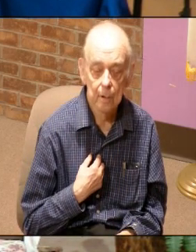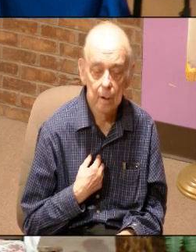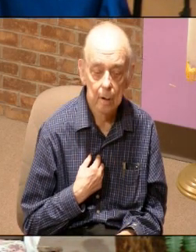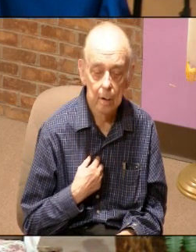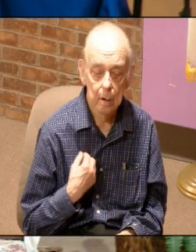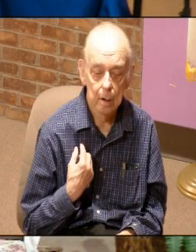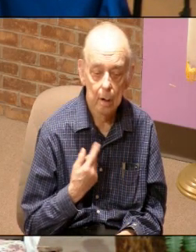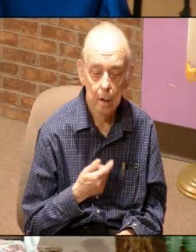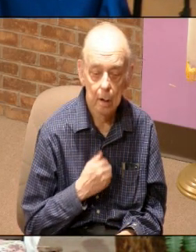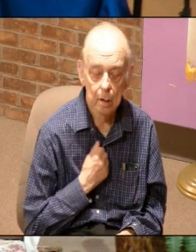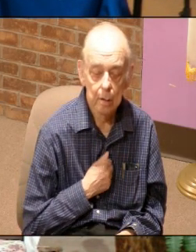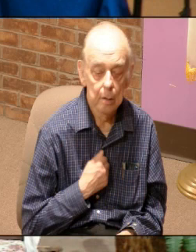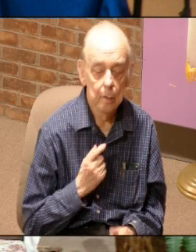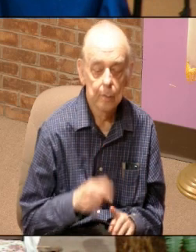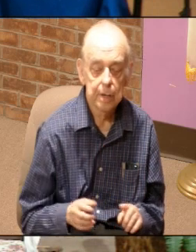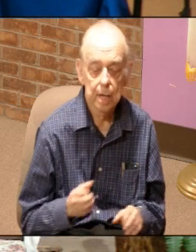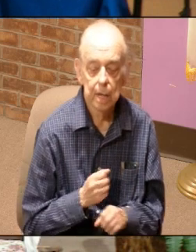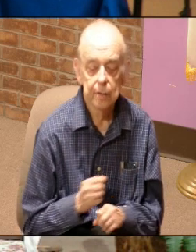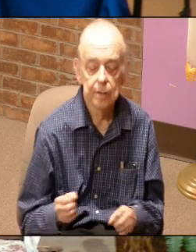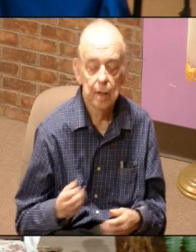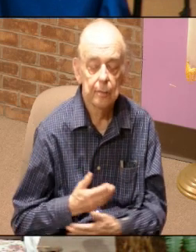we're sorry we couldn't save the baby